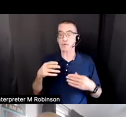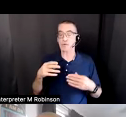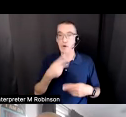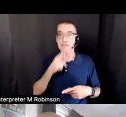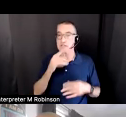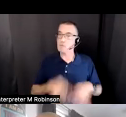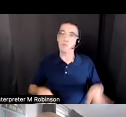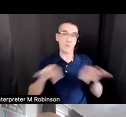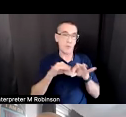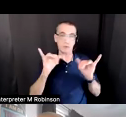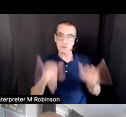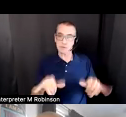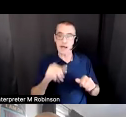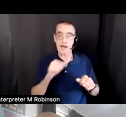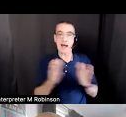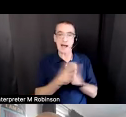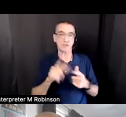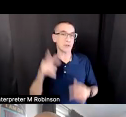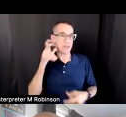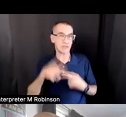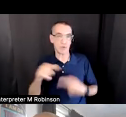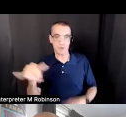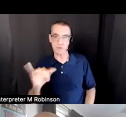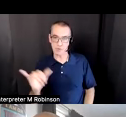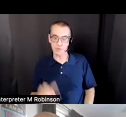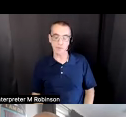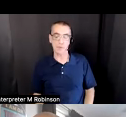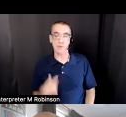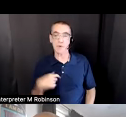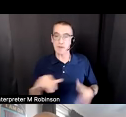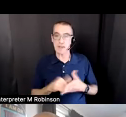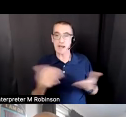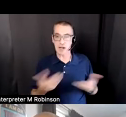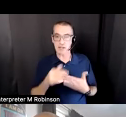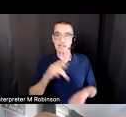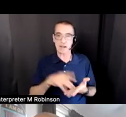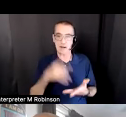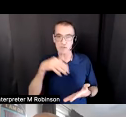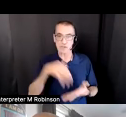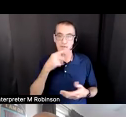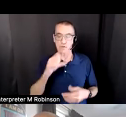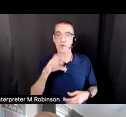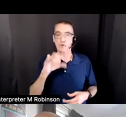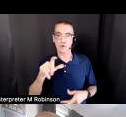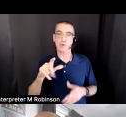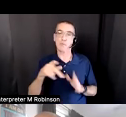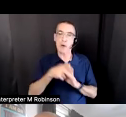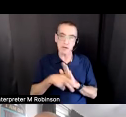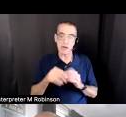important as asking and listening to them as well. And we've done that here at the Center for the Study of Social Policy and with